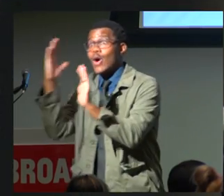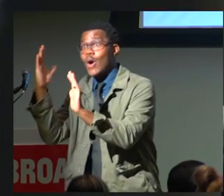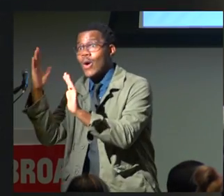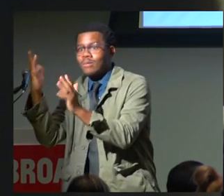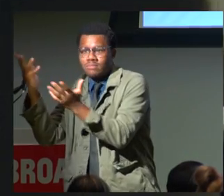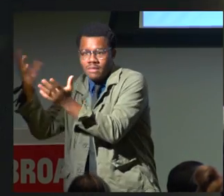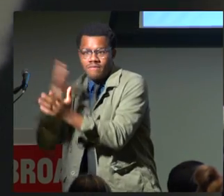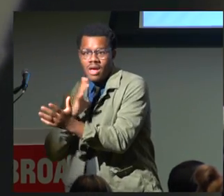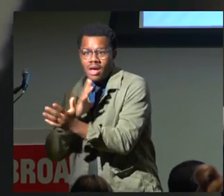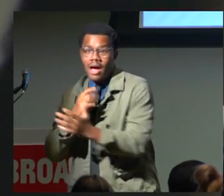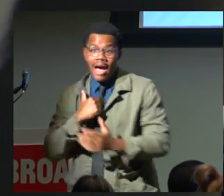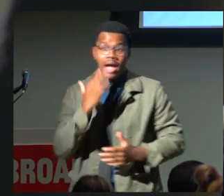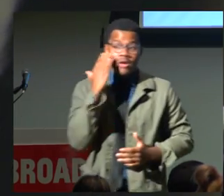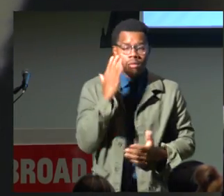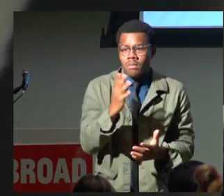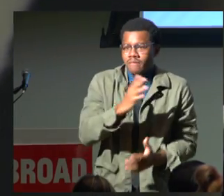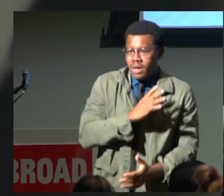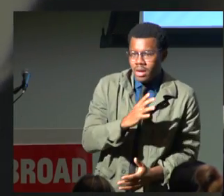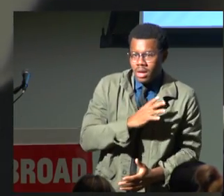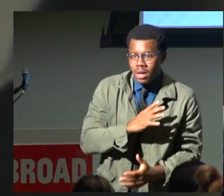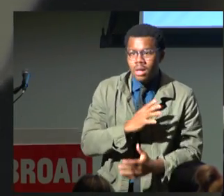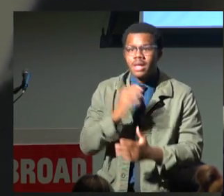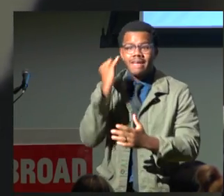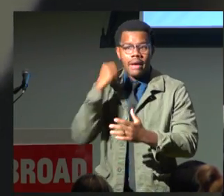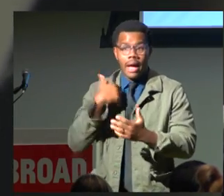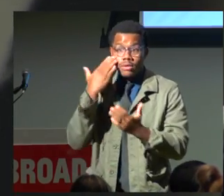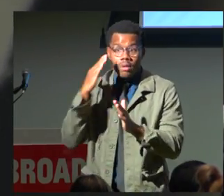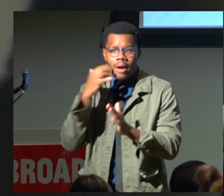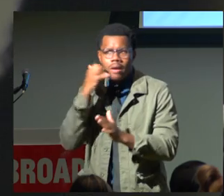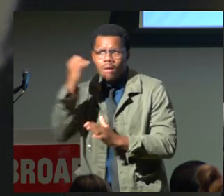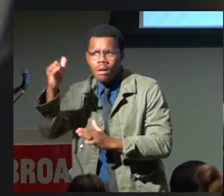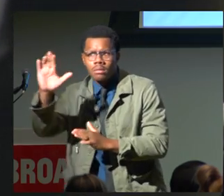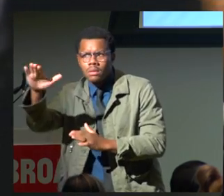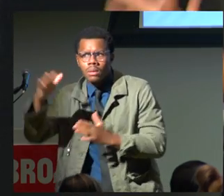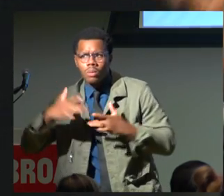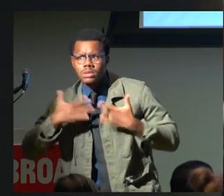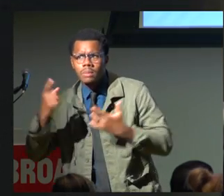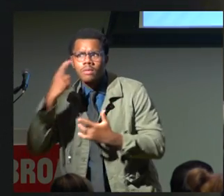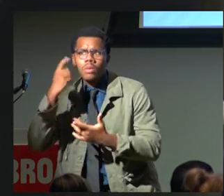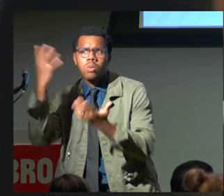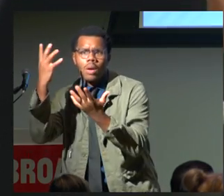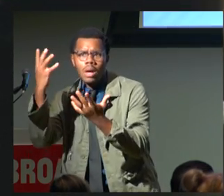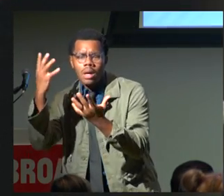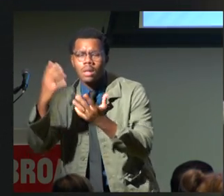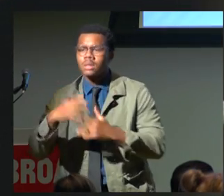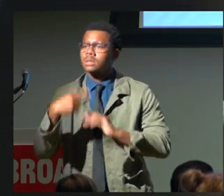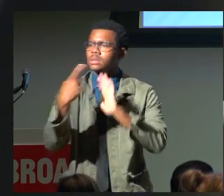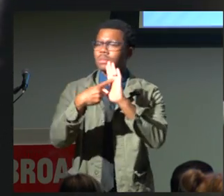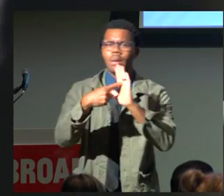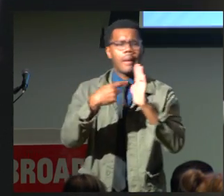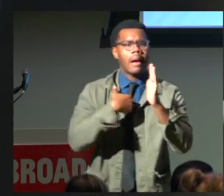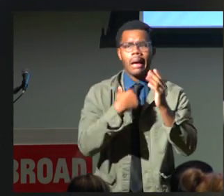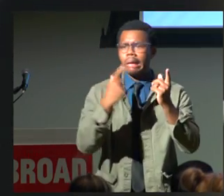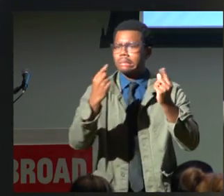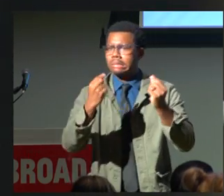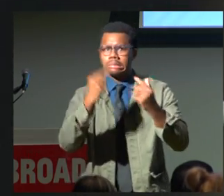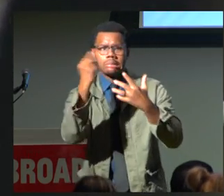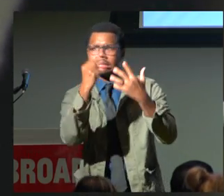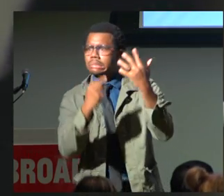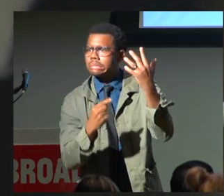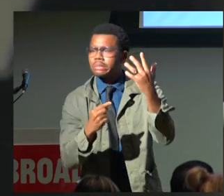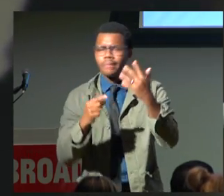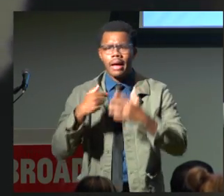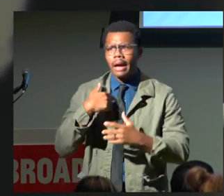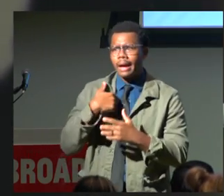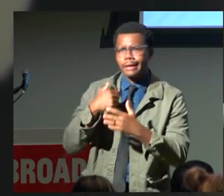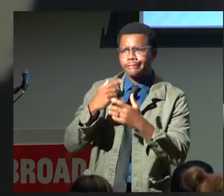something, I phone her, Ashley, blah, blah, blah, what do you think, girl? Sometimes I phone Shaka King, I'm directing and writing, sometimes I phone Shaka and say,